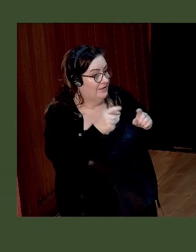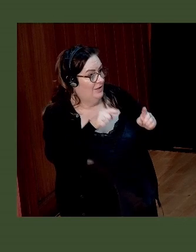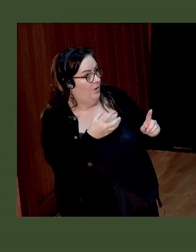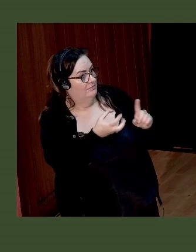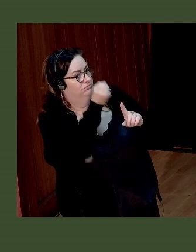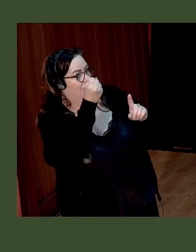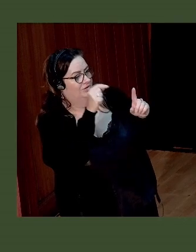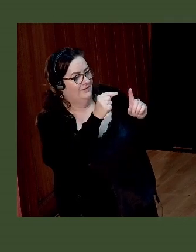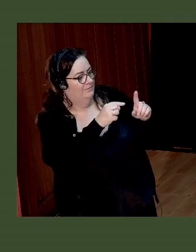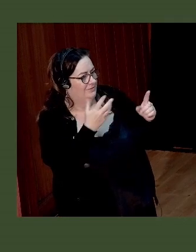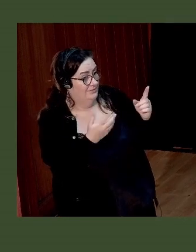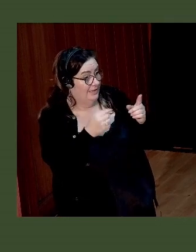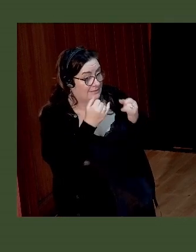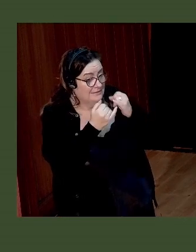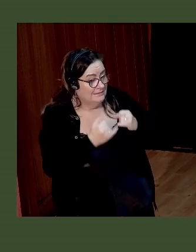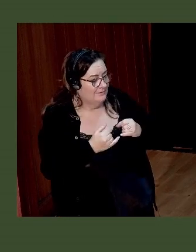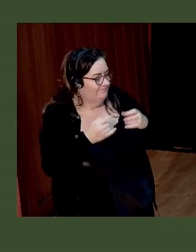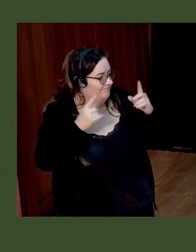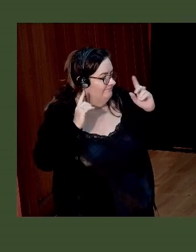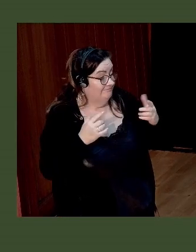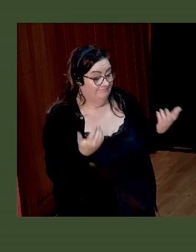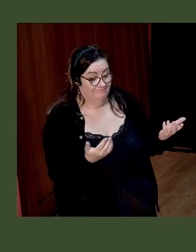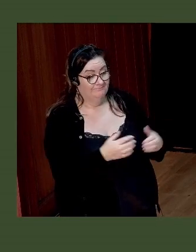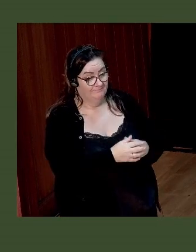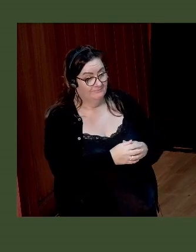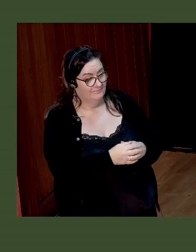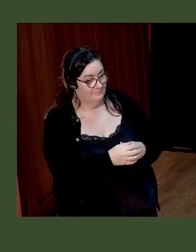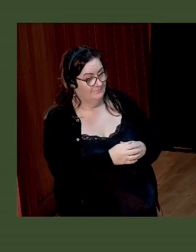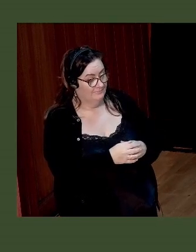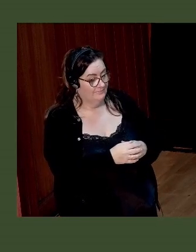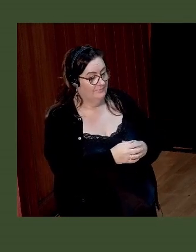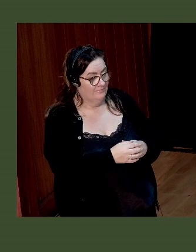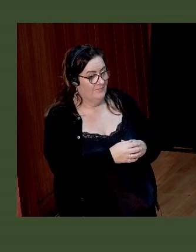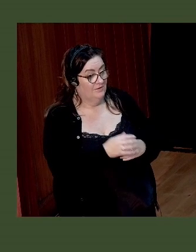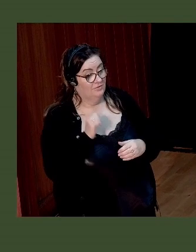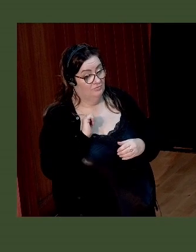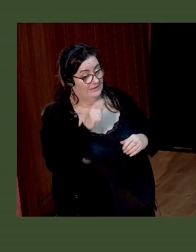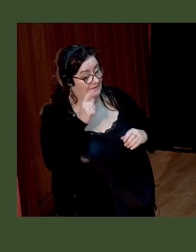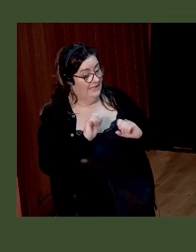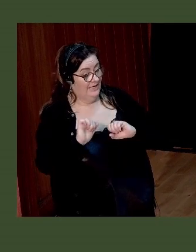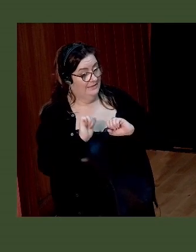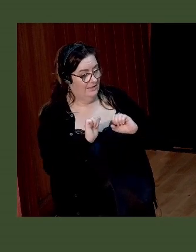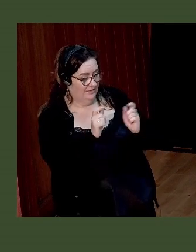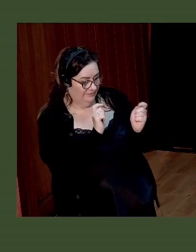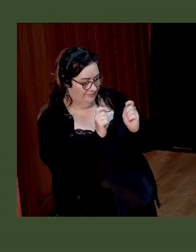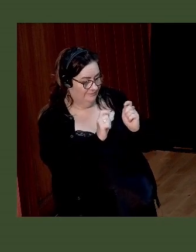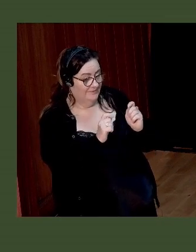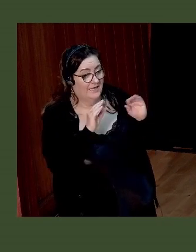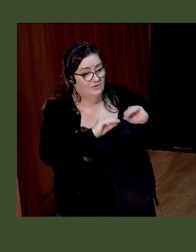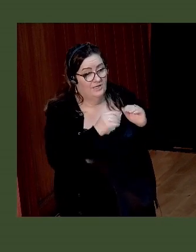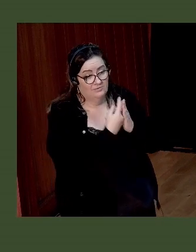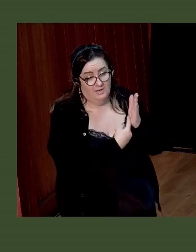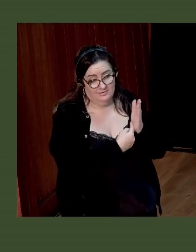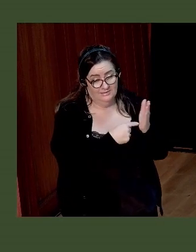resolution. It's also worth noting that Conor Gaeltacht had an influence in shaping the education policy of the country. But